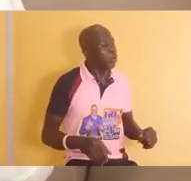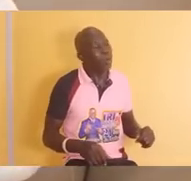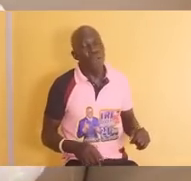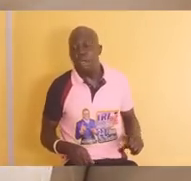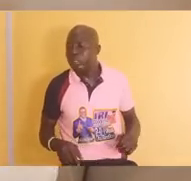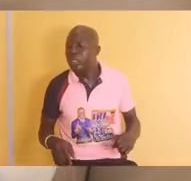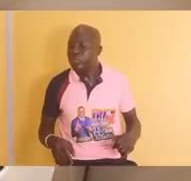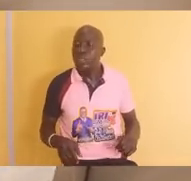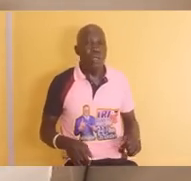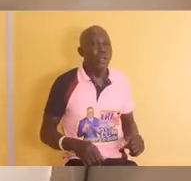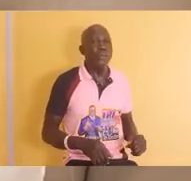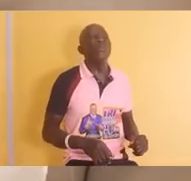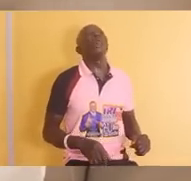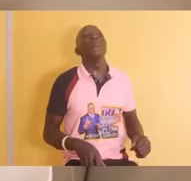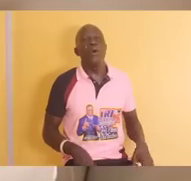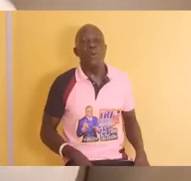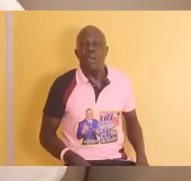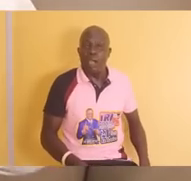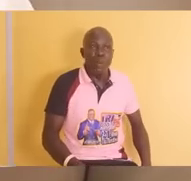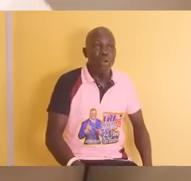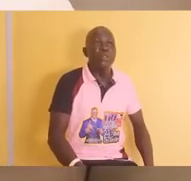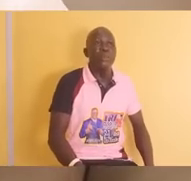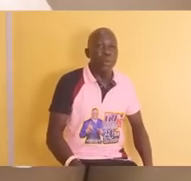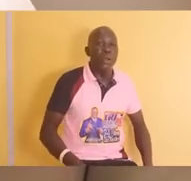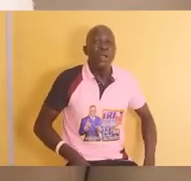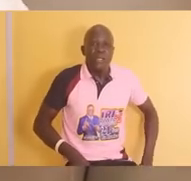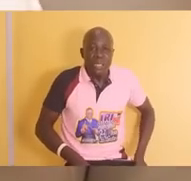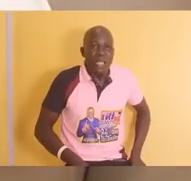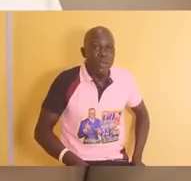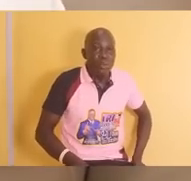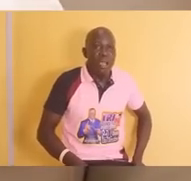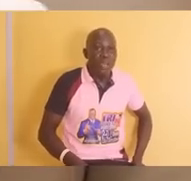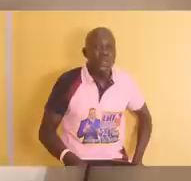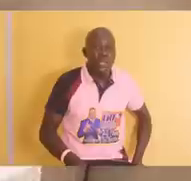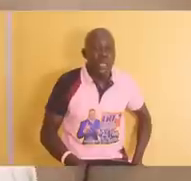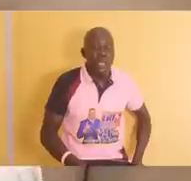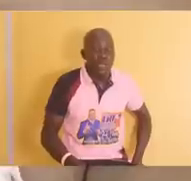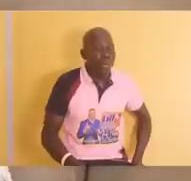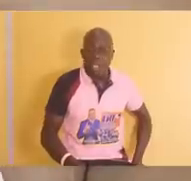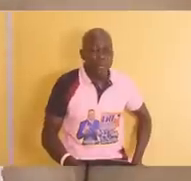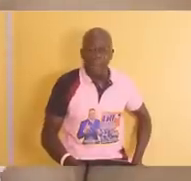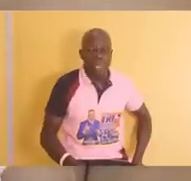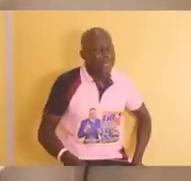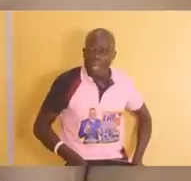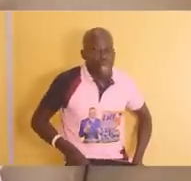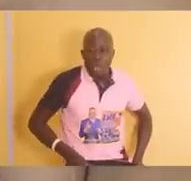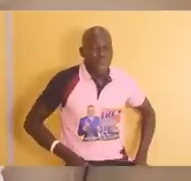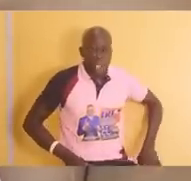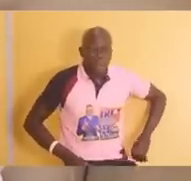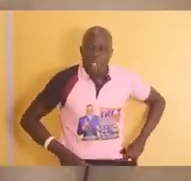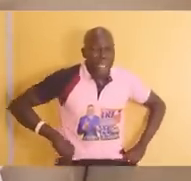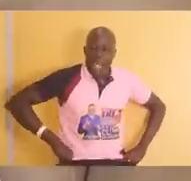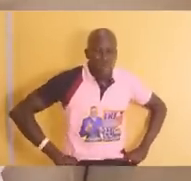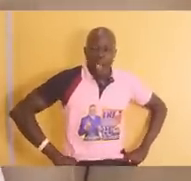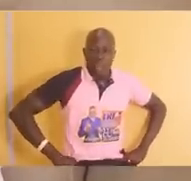yes o ba yes e ni mo o ba yes ka sa ya ba ya ya ba ya ba